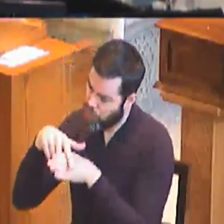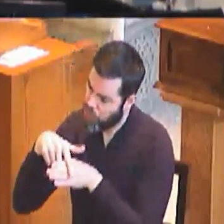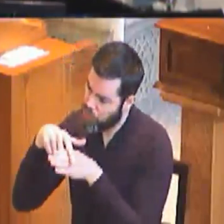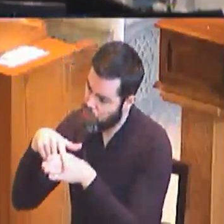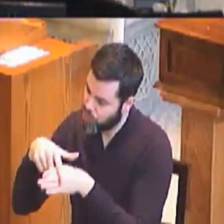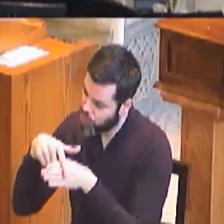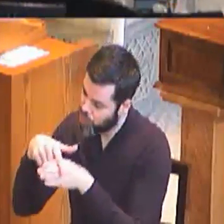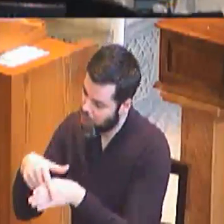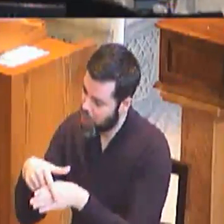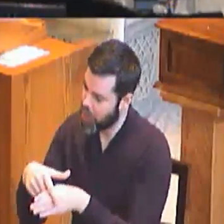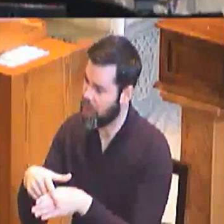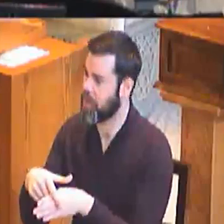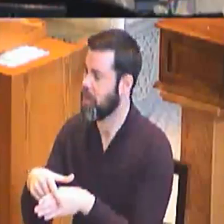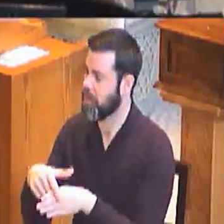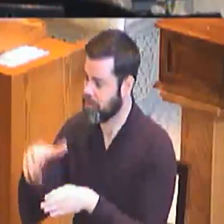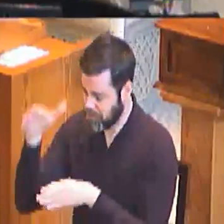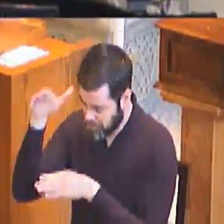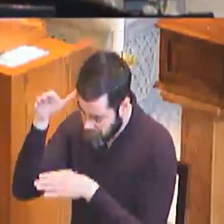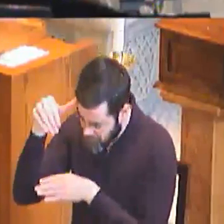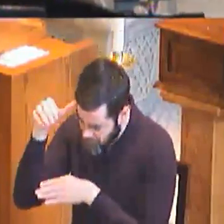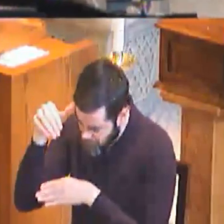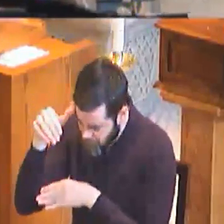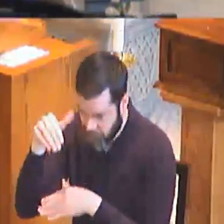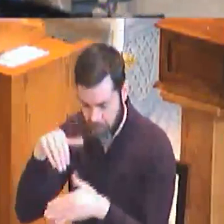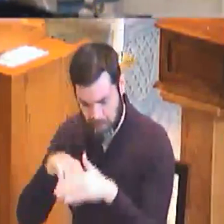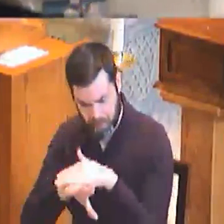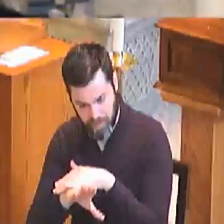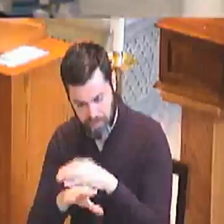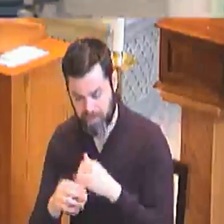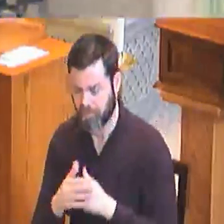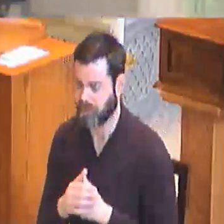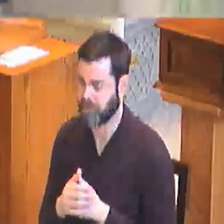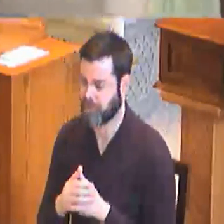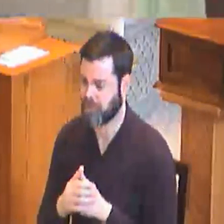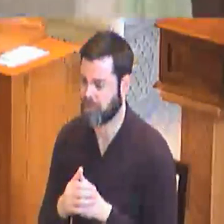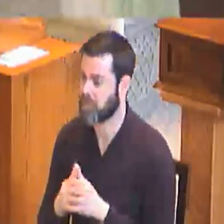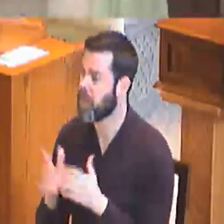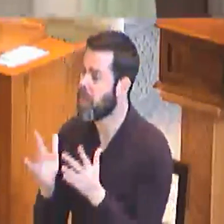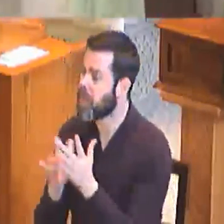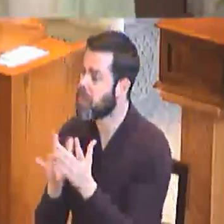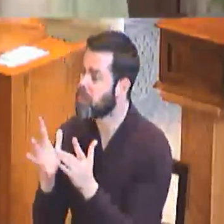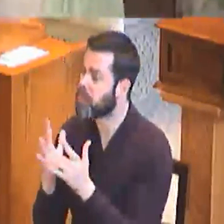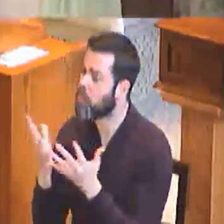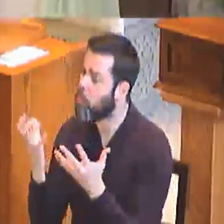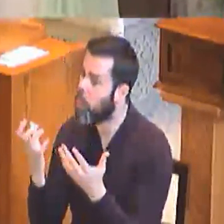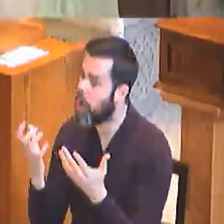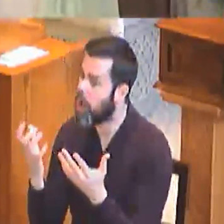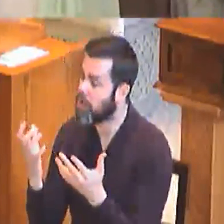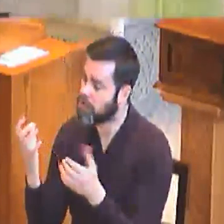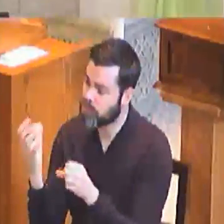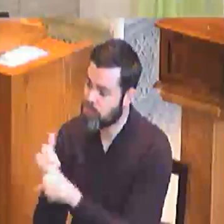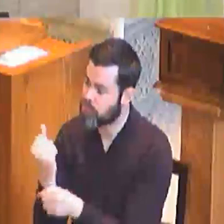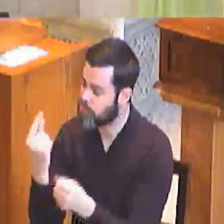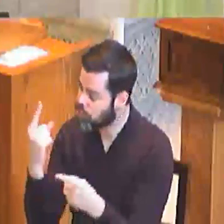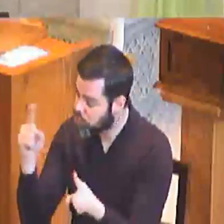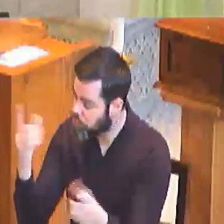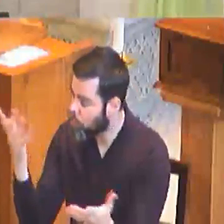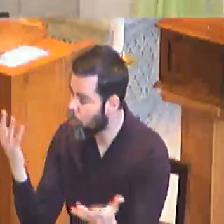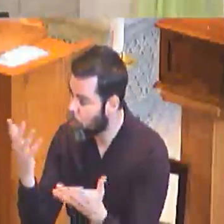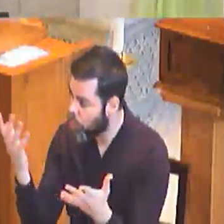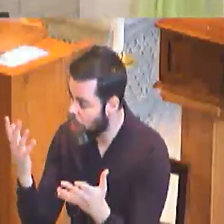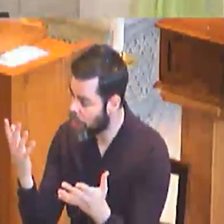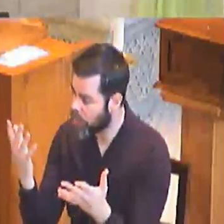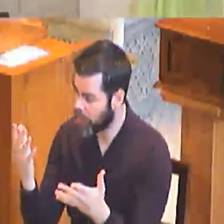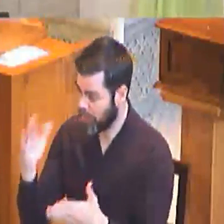tells us that he went ahead into Jerusalem. Of course, one of the things that Jesus was hoping to accomplish was that not only the realization of the